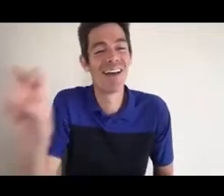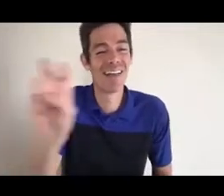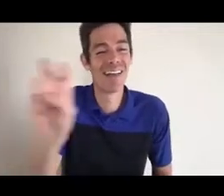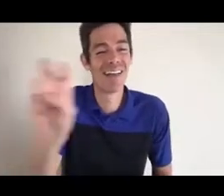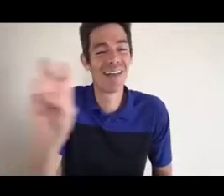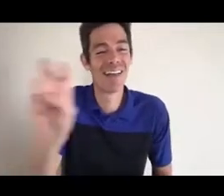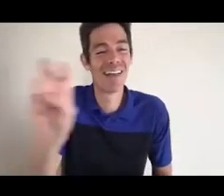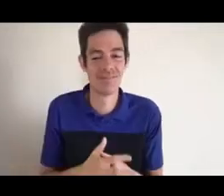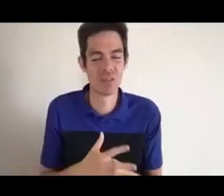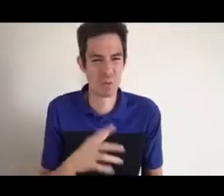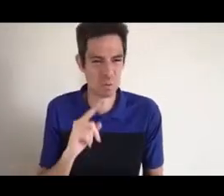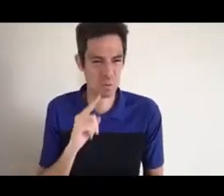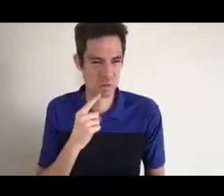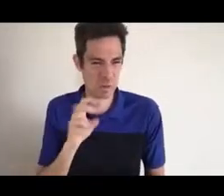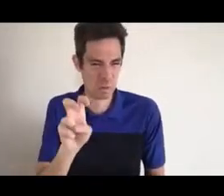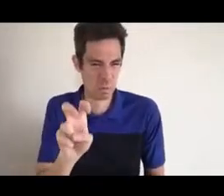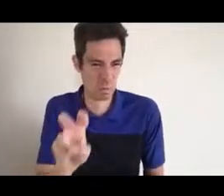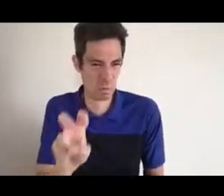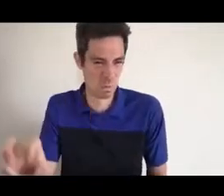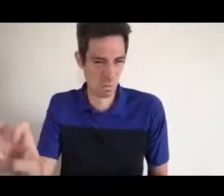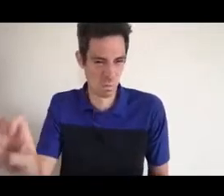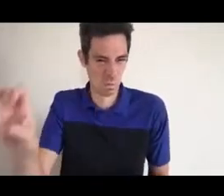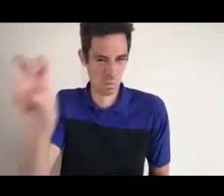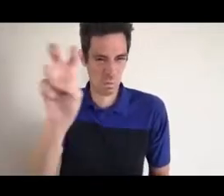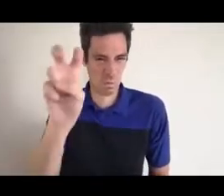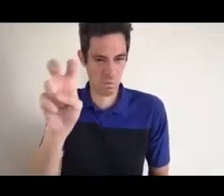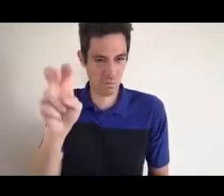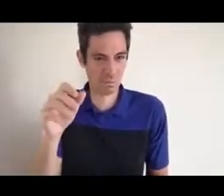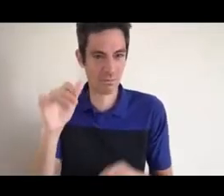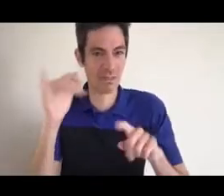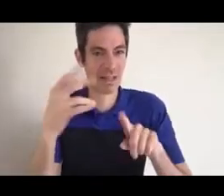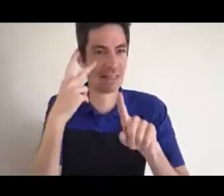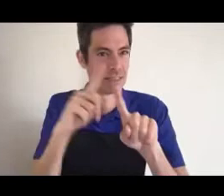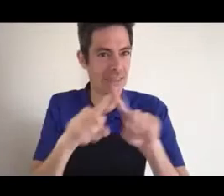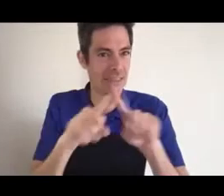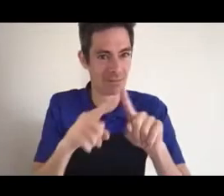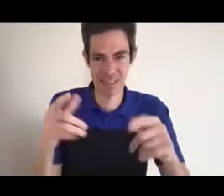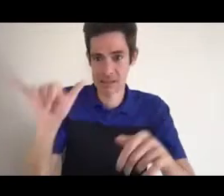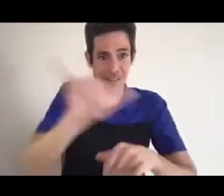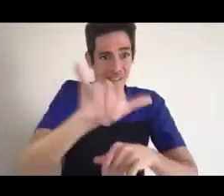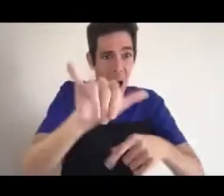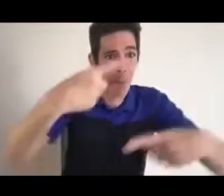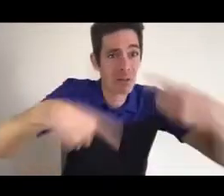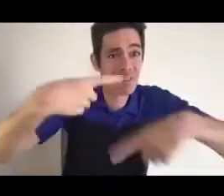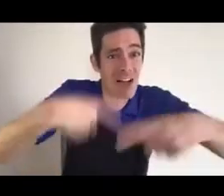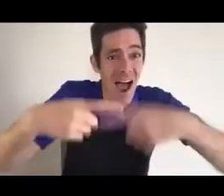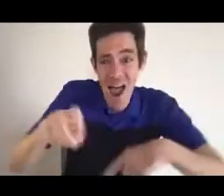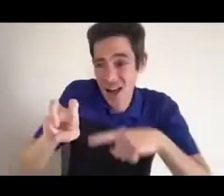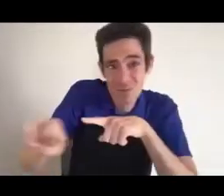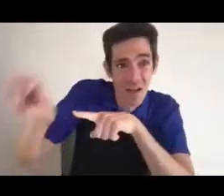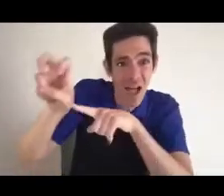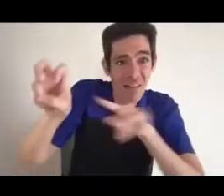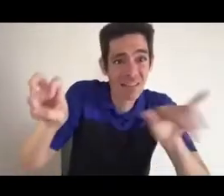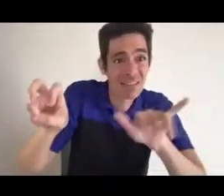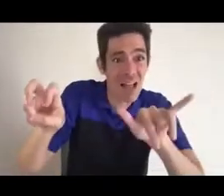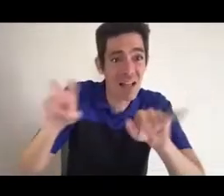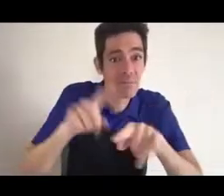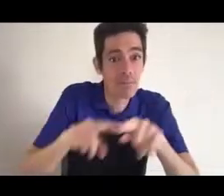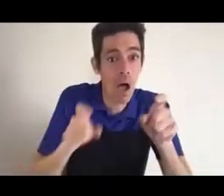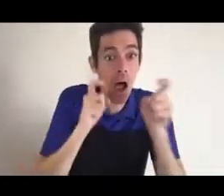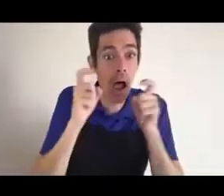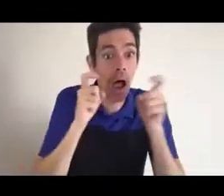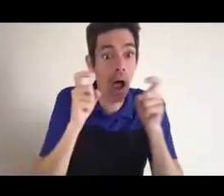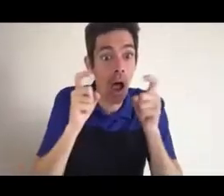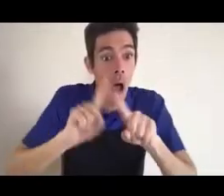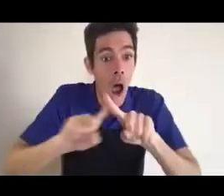happy traveling. So it's all of this is incorporated in just one sign of travel. So I'm using the same exact